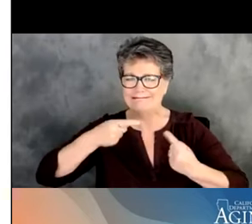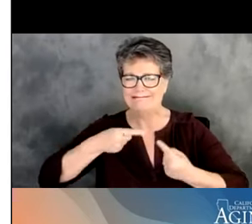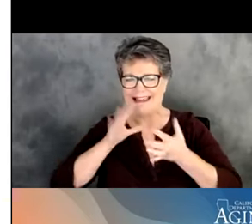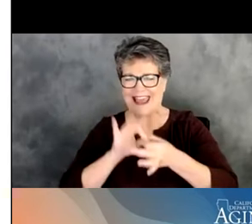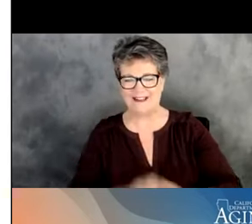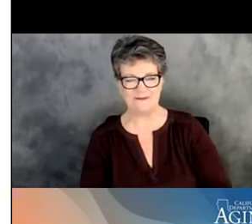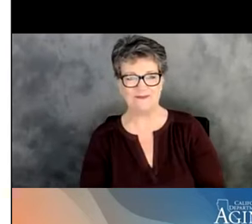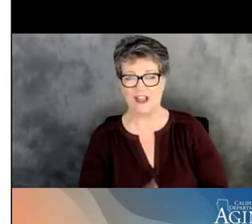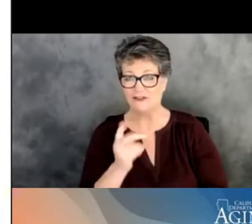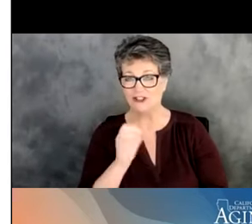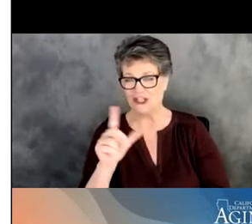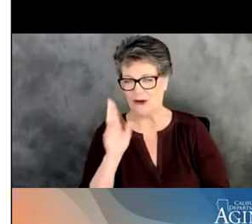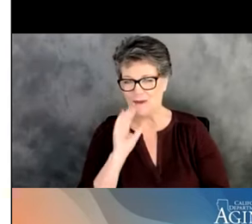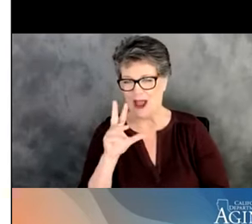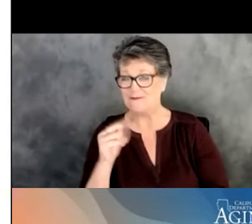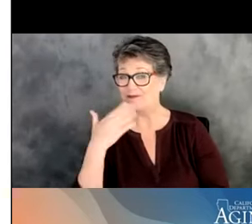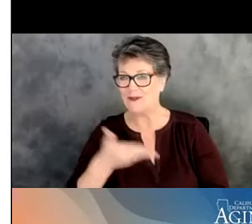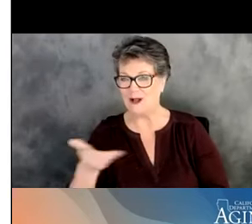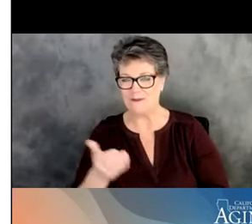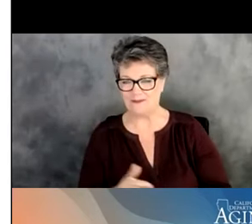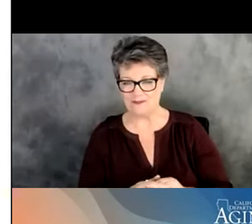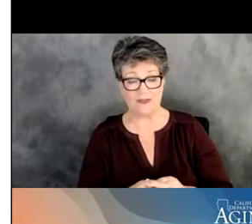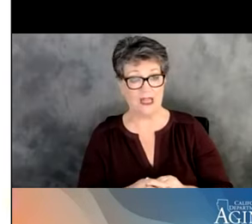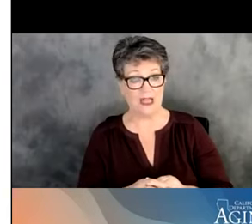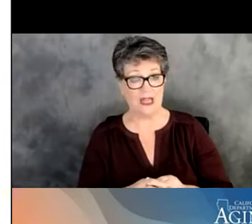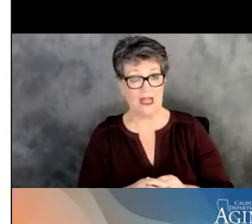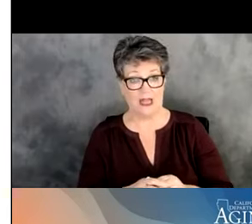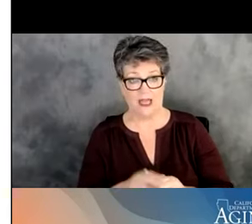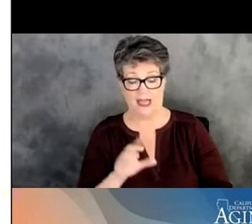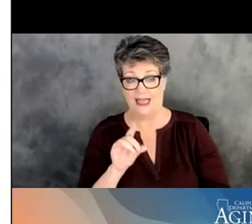connecting. All right. Welcome. Diana Murray.